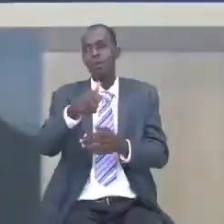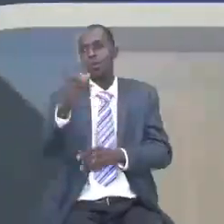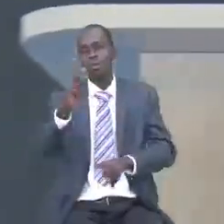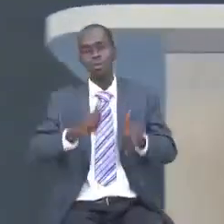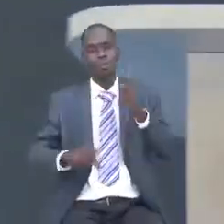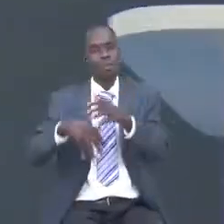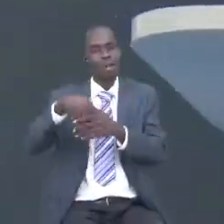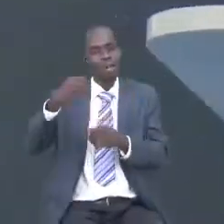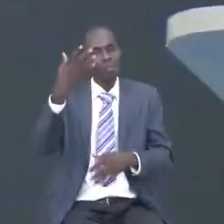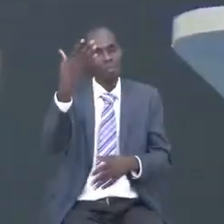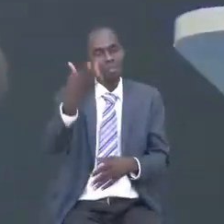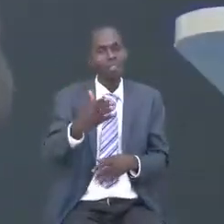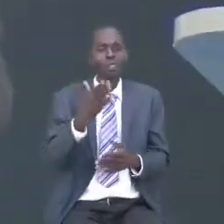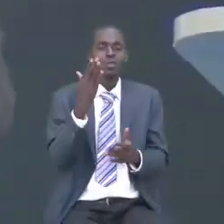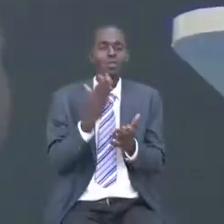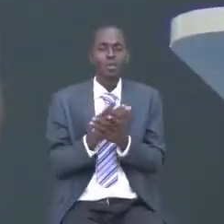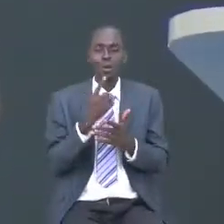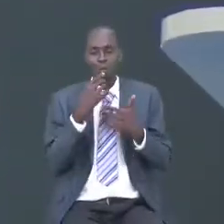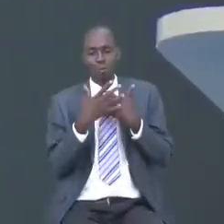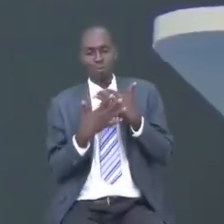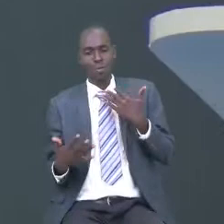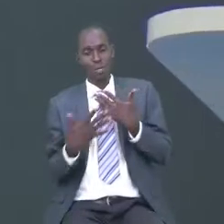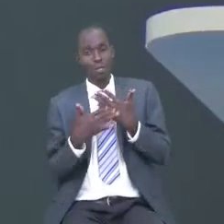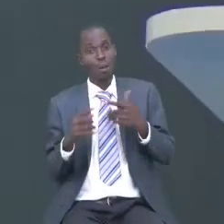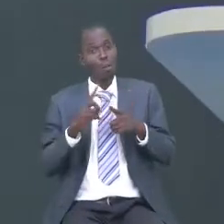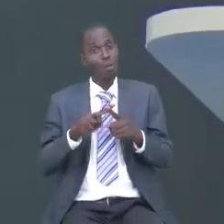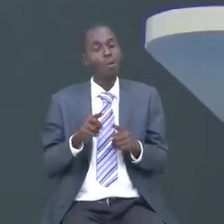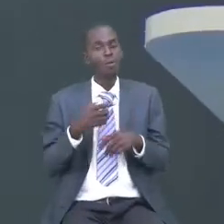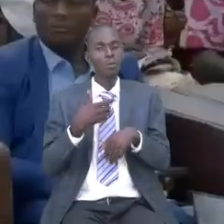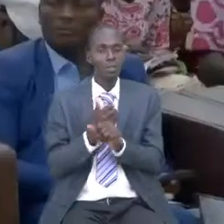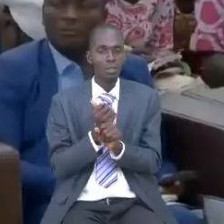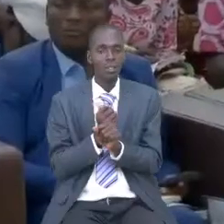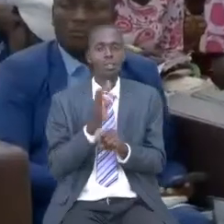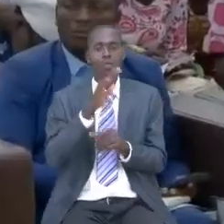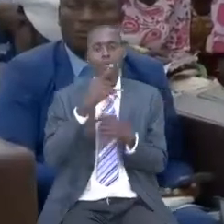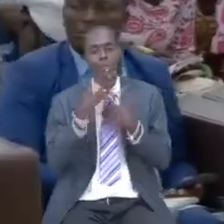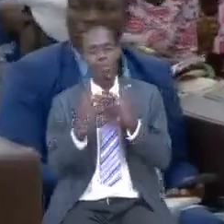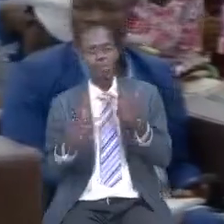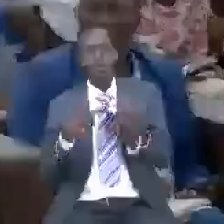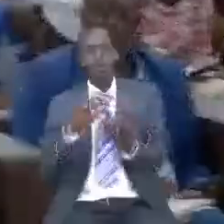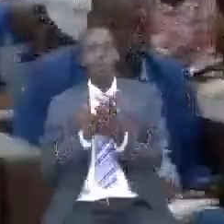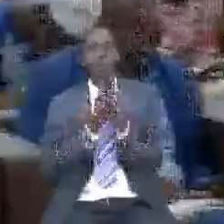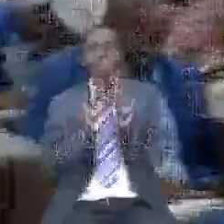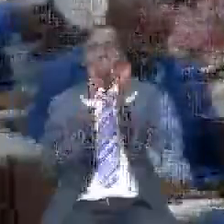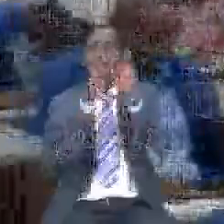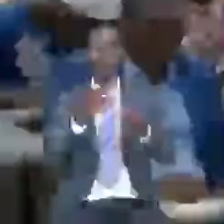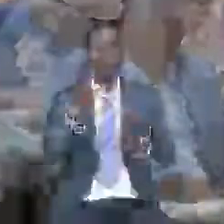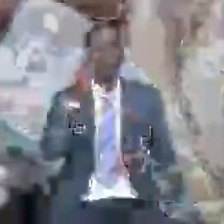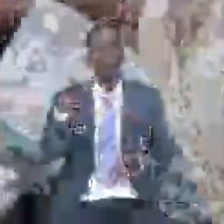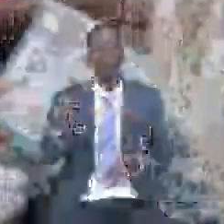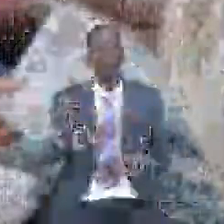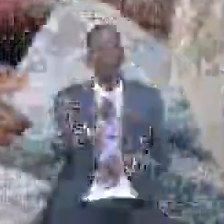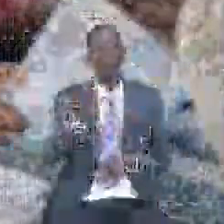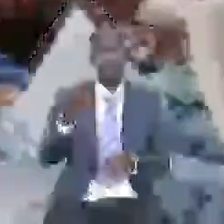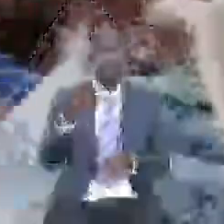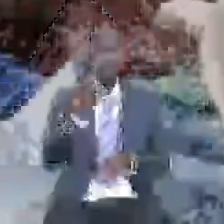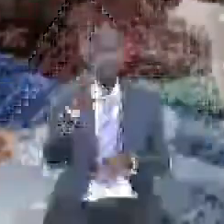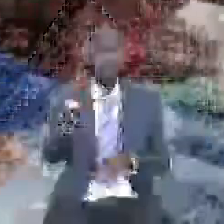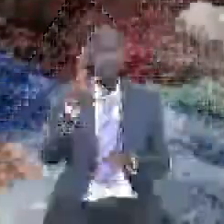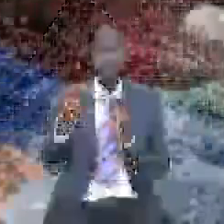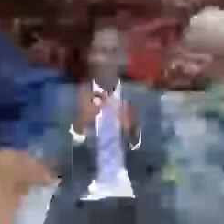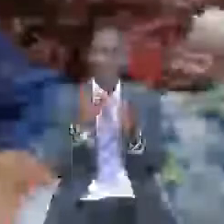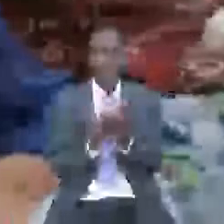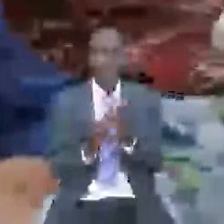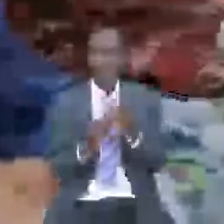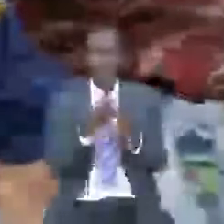and bleeding, you will be a blessing. I'm looking for the one I'm talking about. I'm looking for